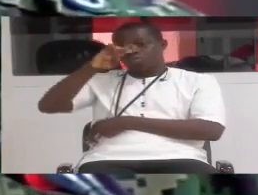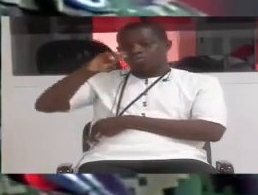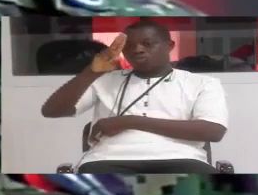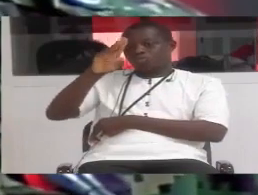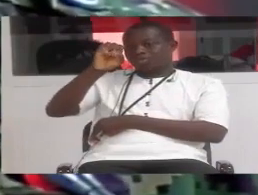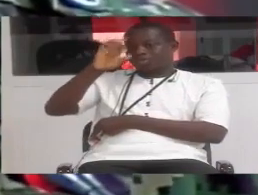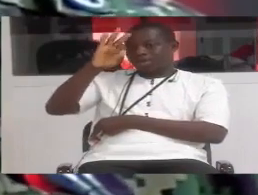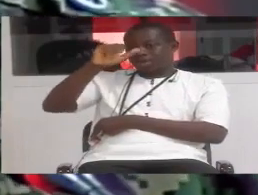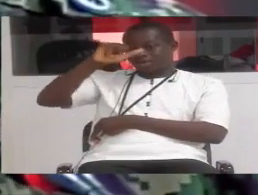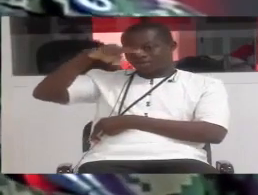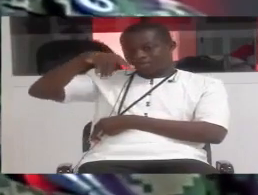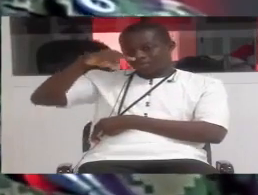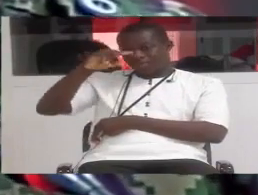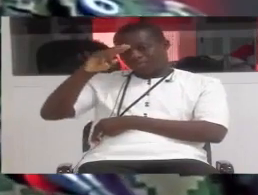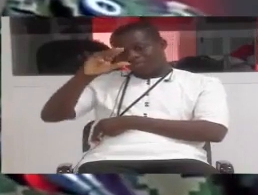lieutenant mustafa sane